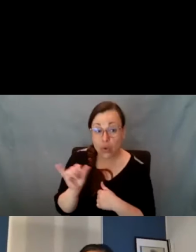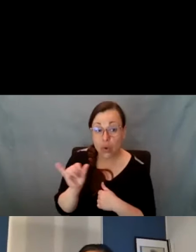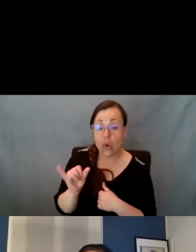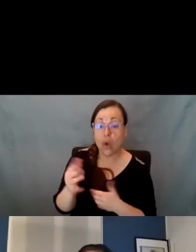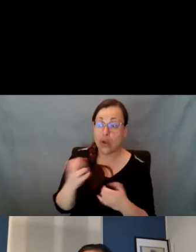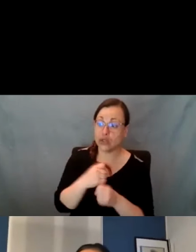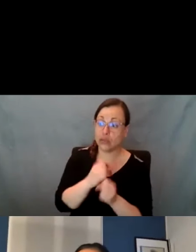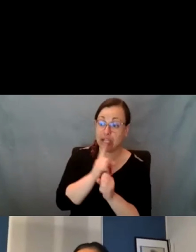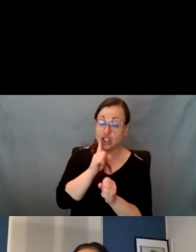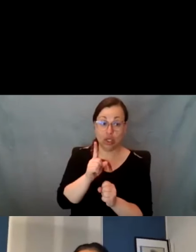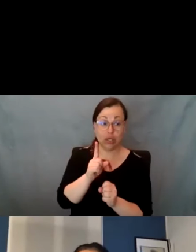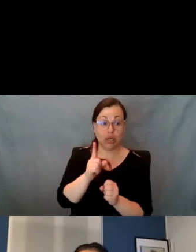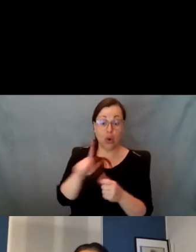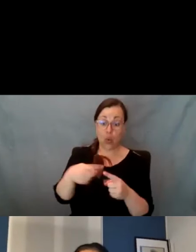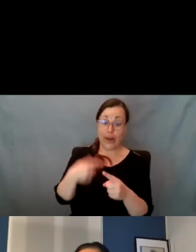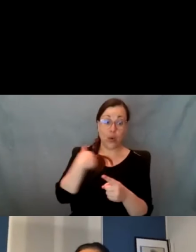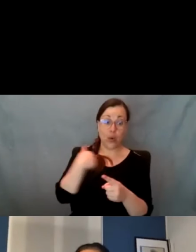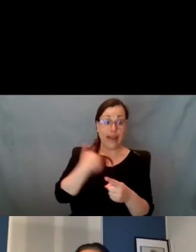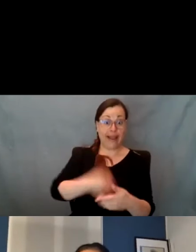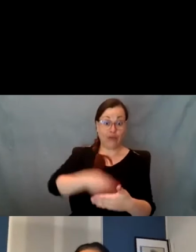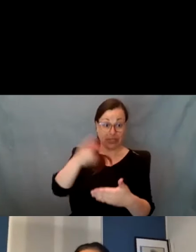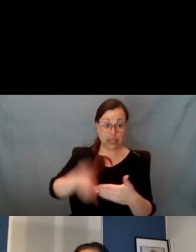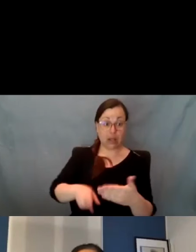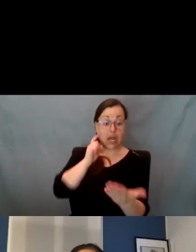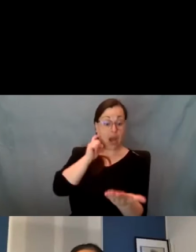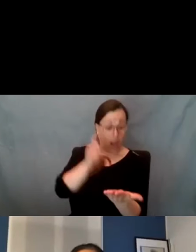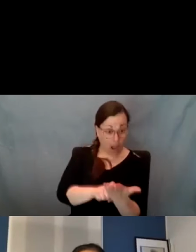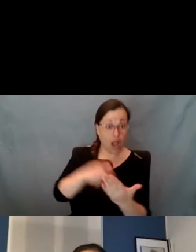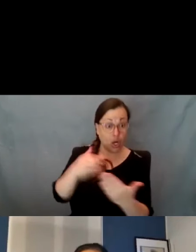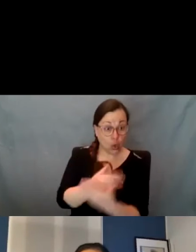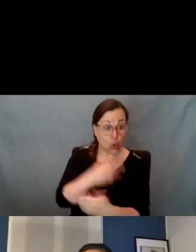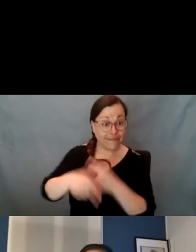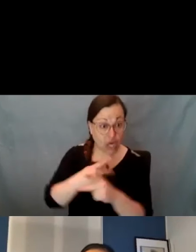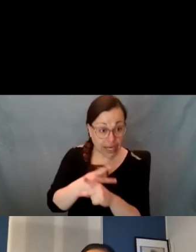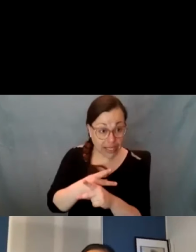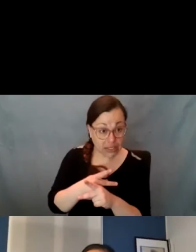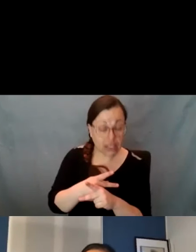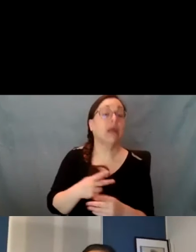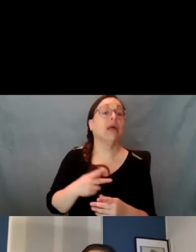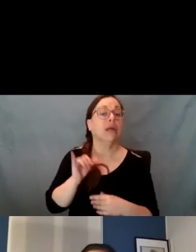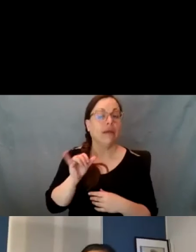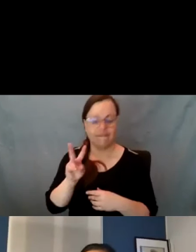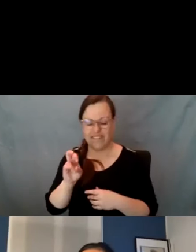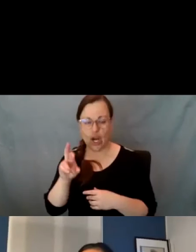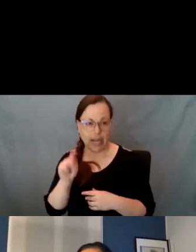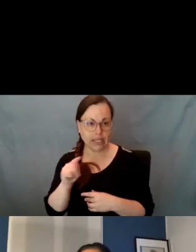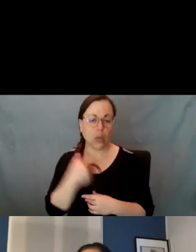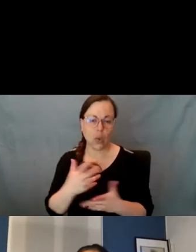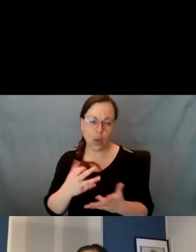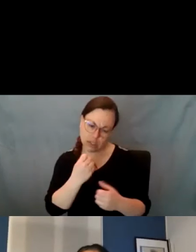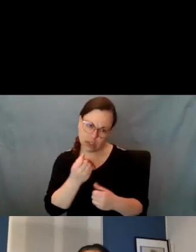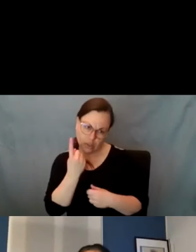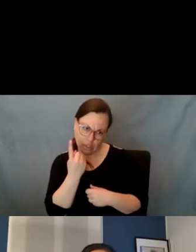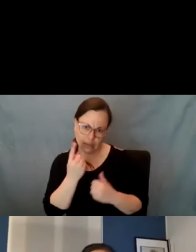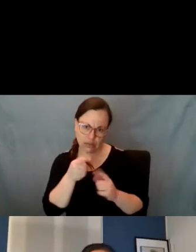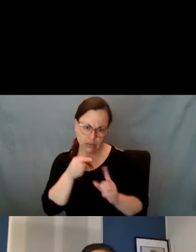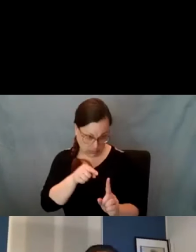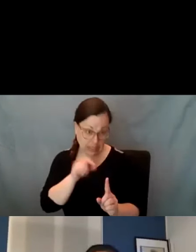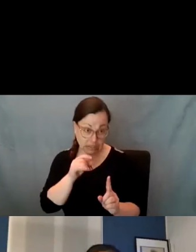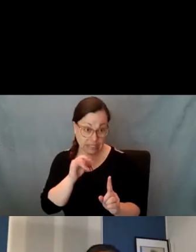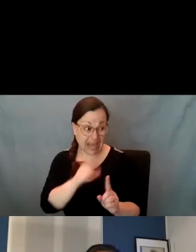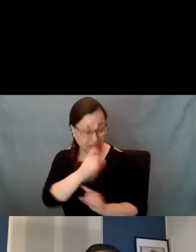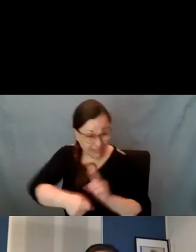the results and a new variant is identified, that we understand if this variant really has an importance for public health, or